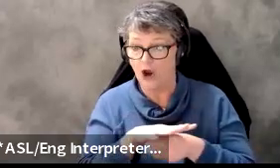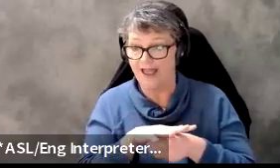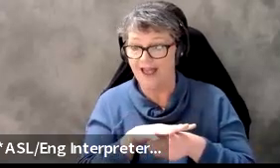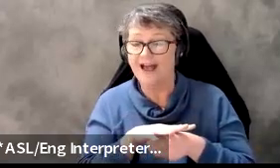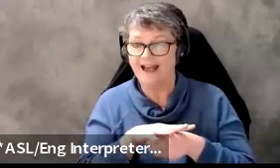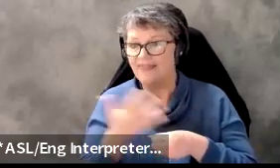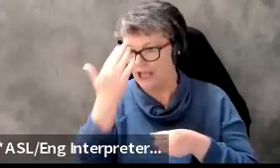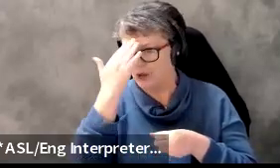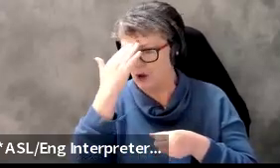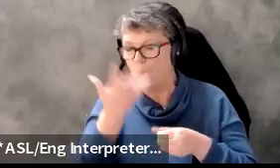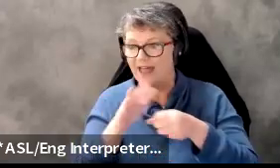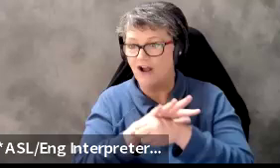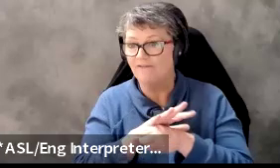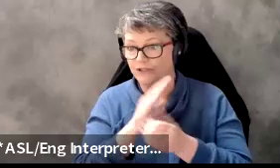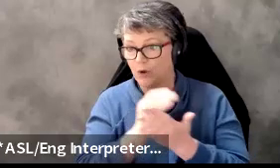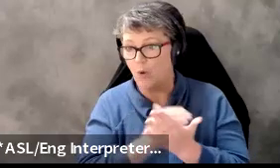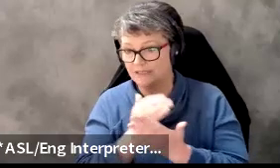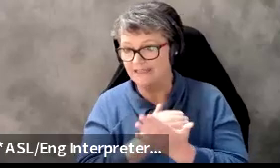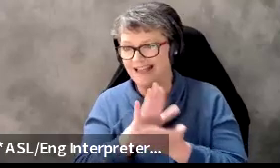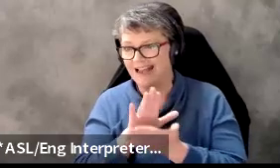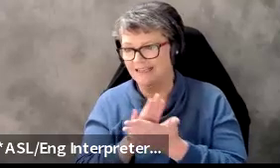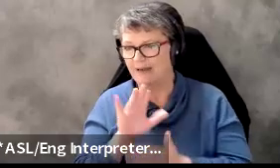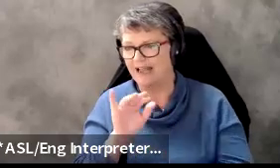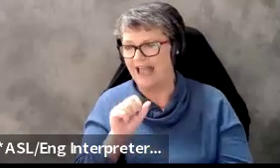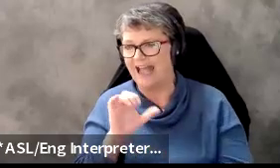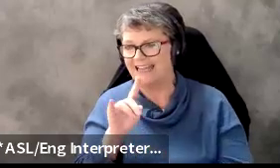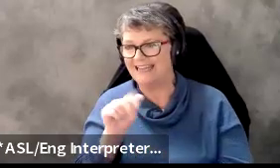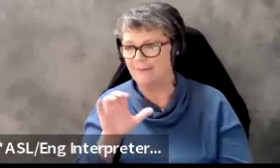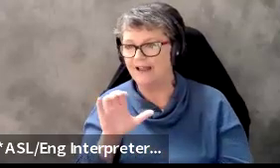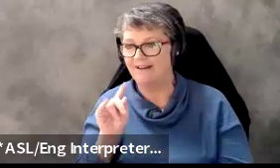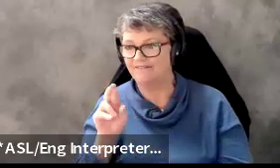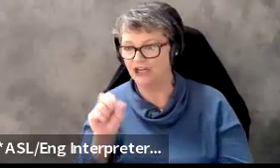the unit on campus that covers your course is academic affairs.